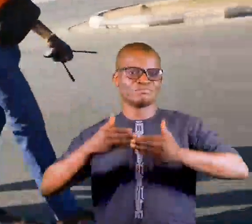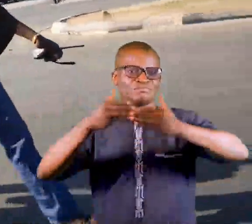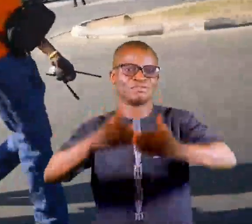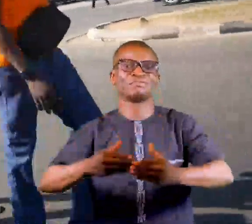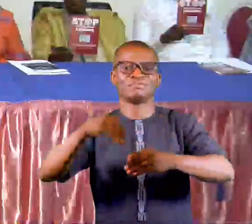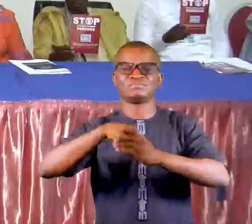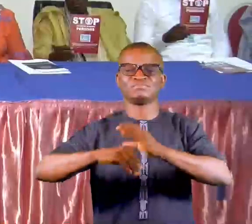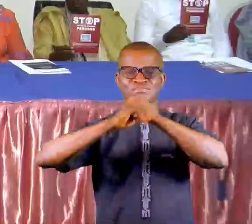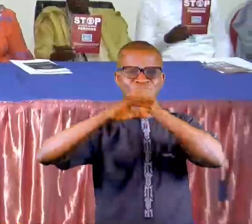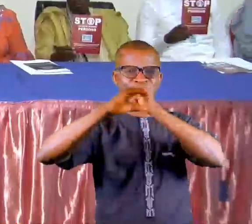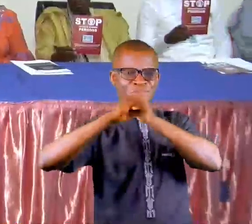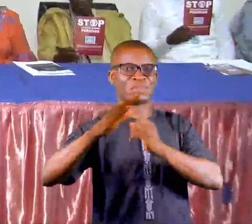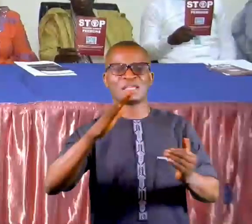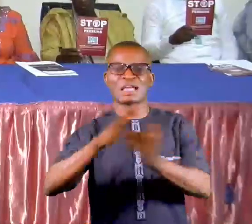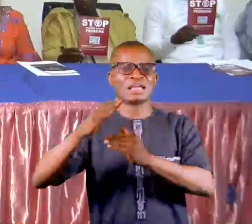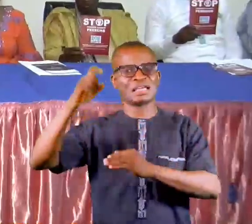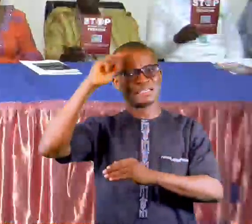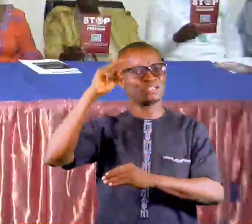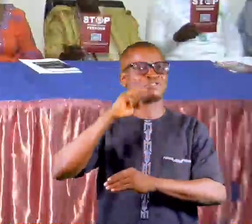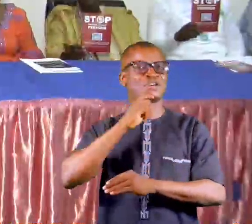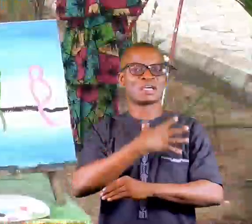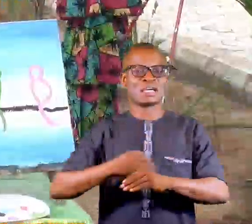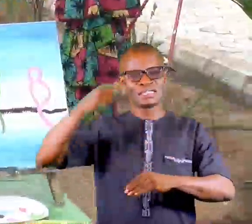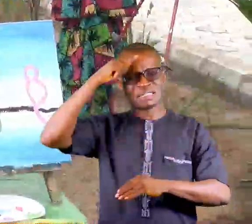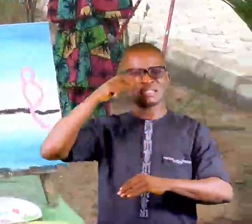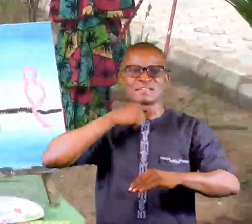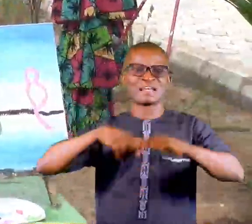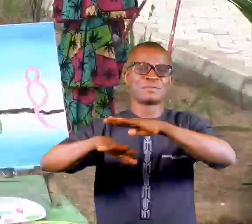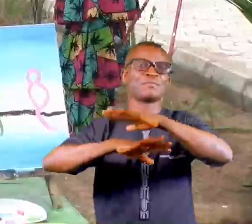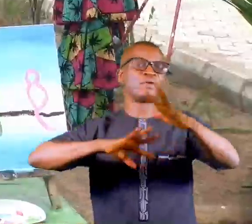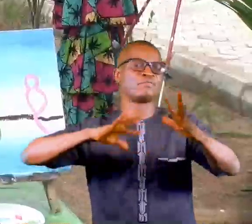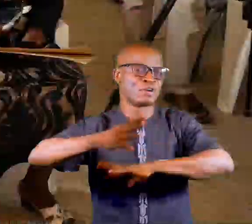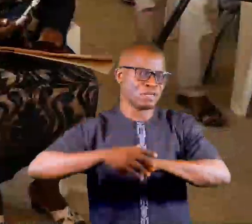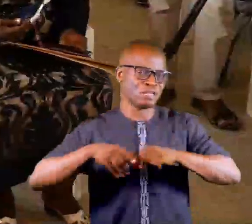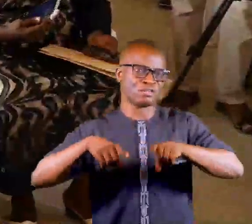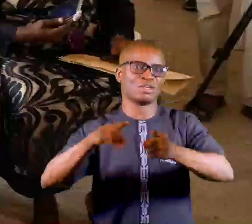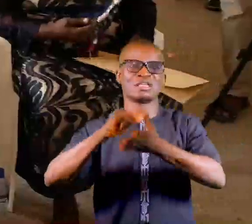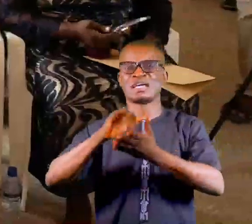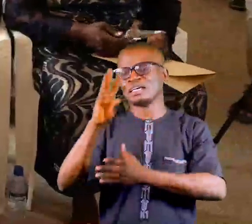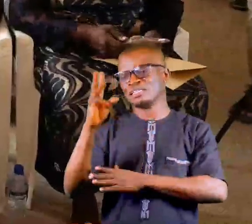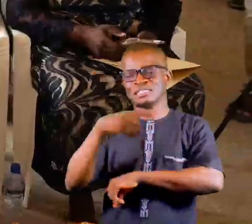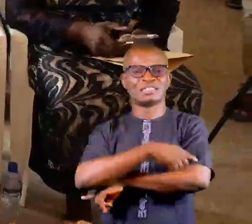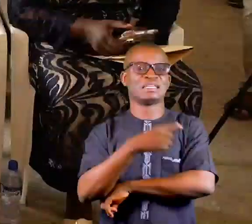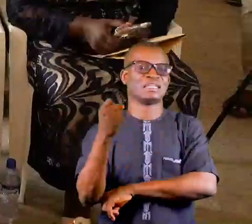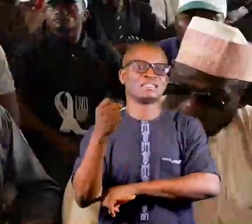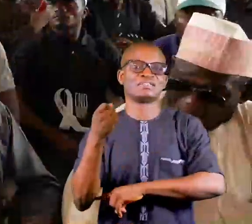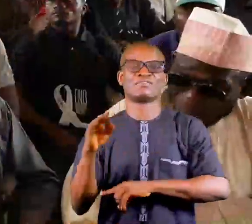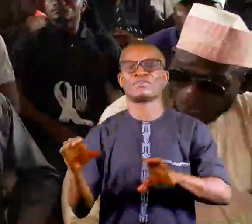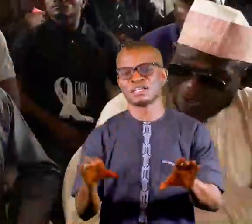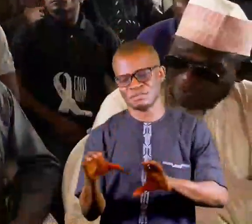the campaign against sexual and gender-based violence during the 16 days